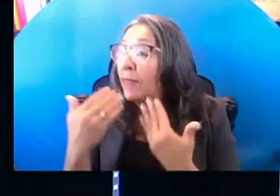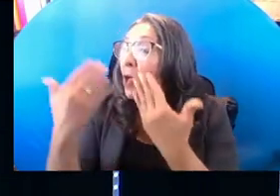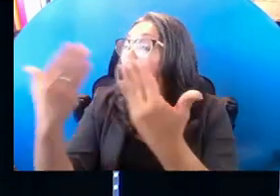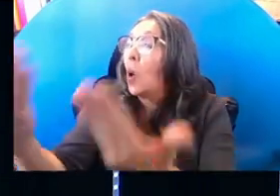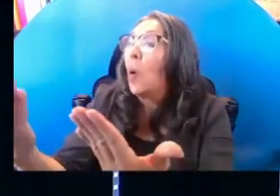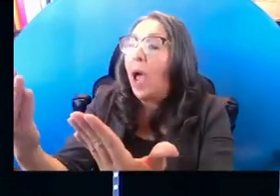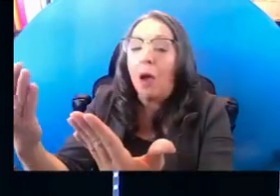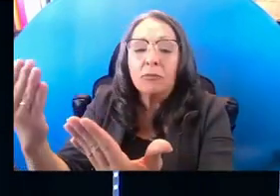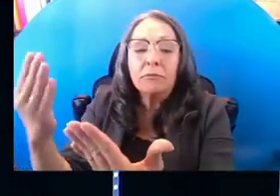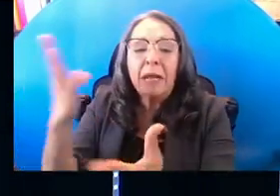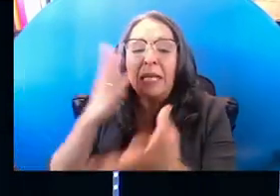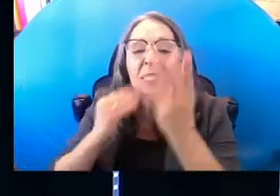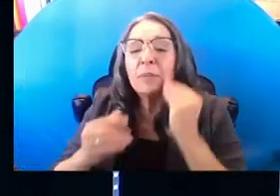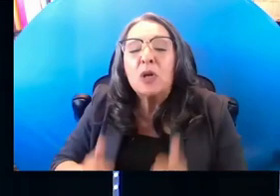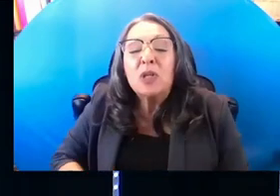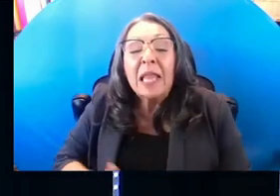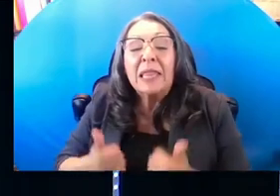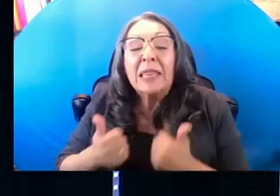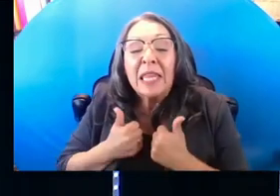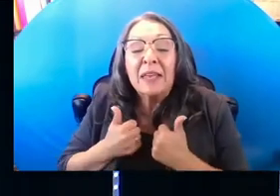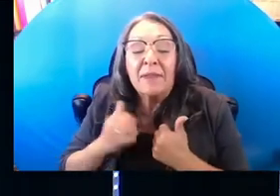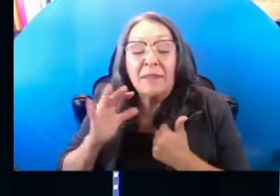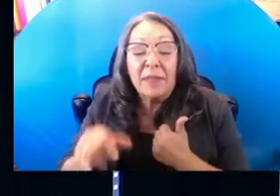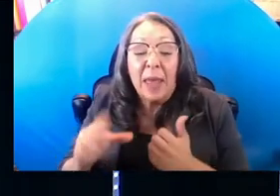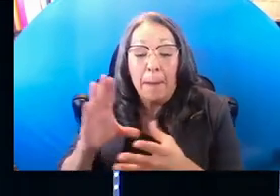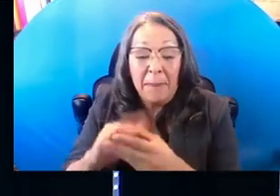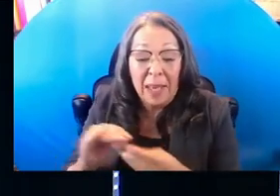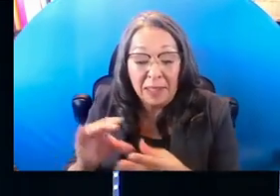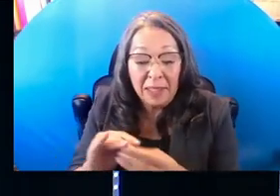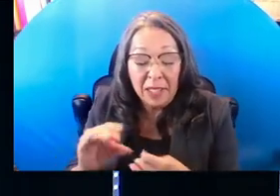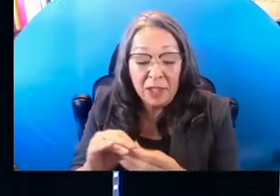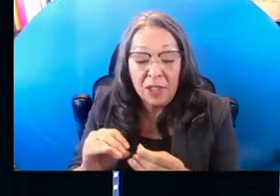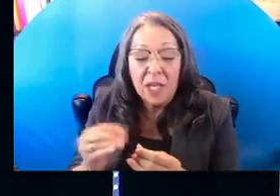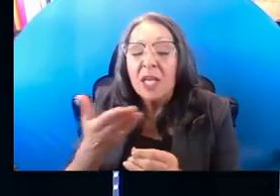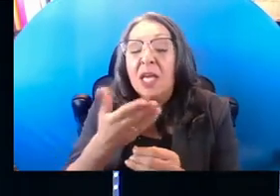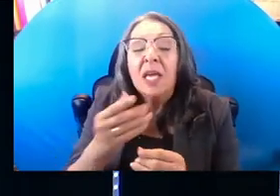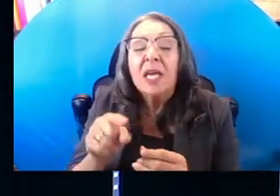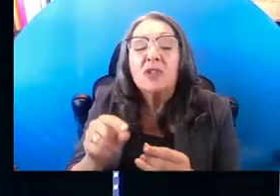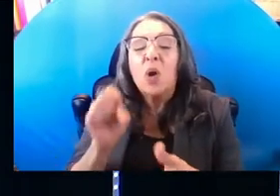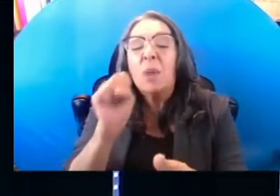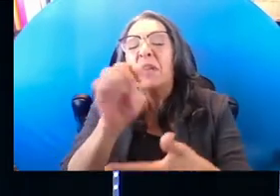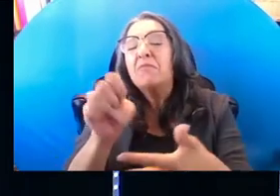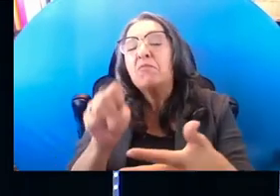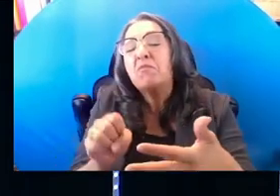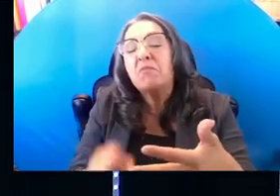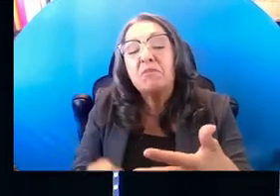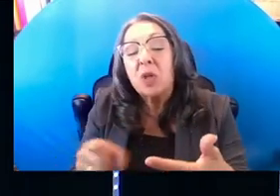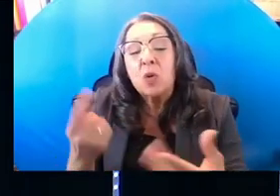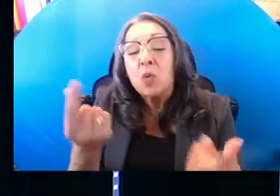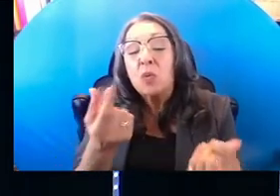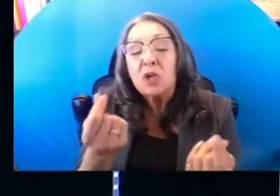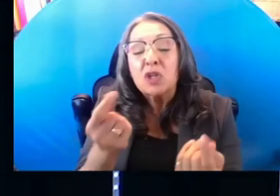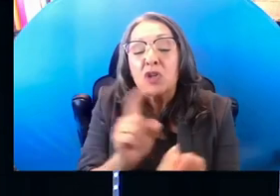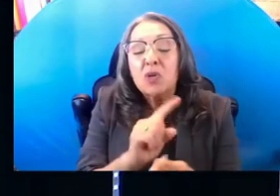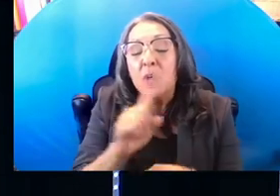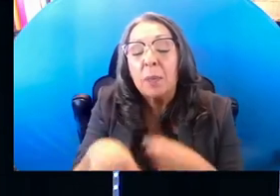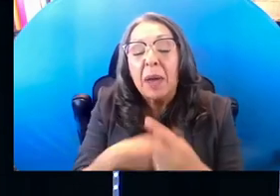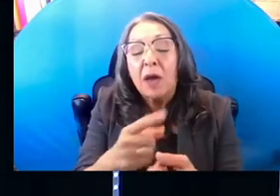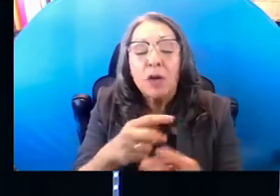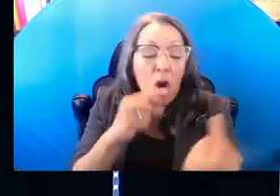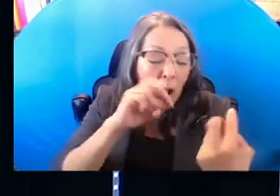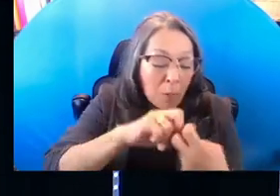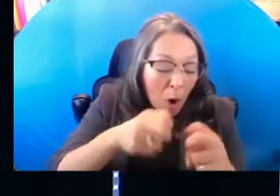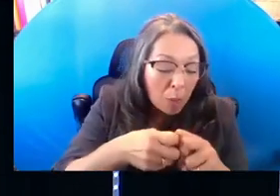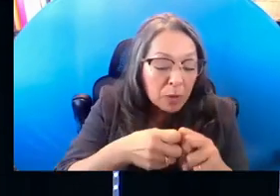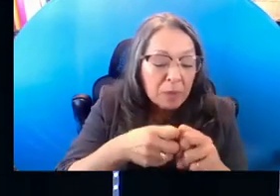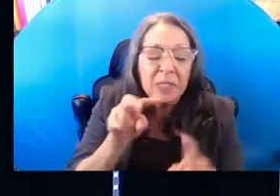I want to give you a couple steps that I think you can take, that we can all take to help us in our pursuit of taking our trials, changing our perspectives, and